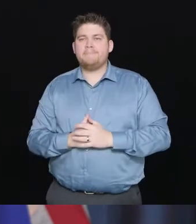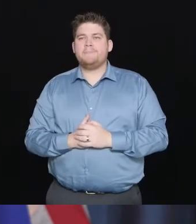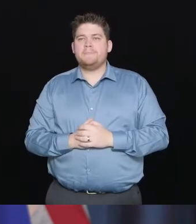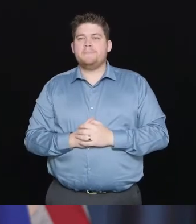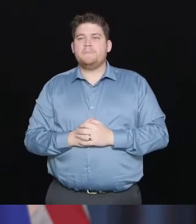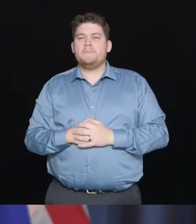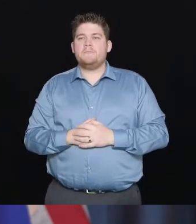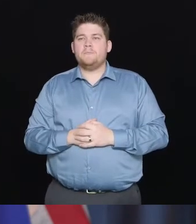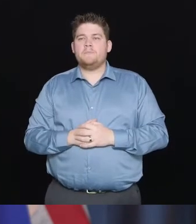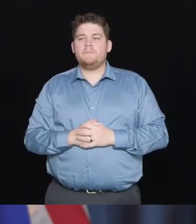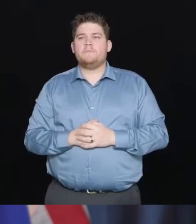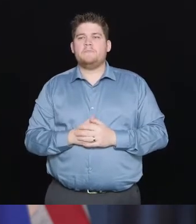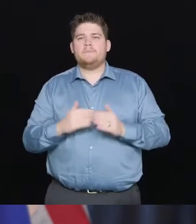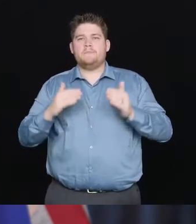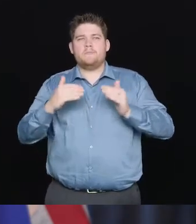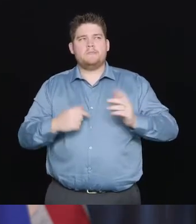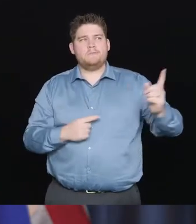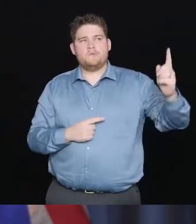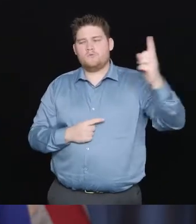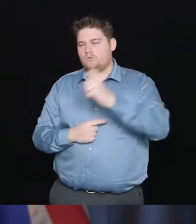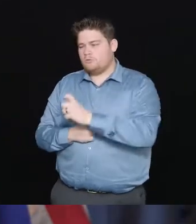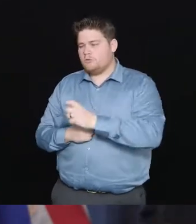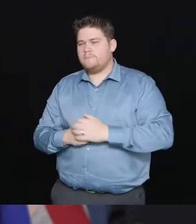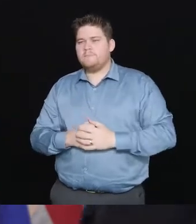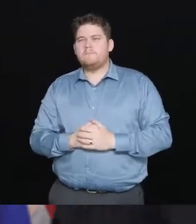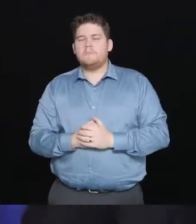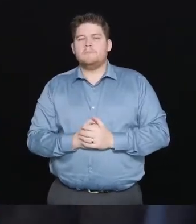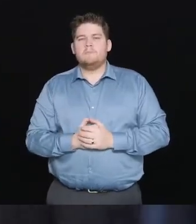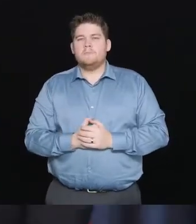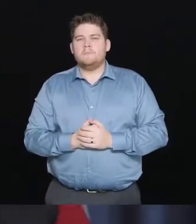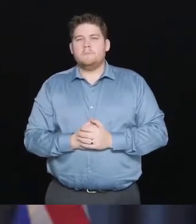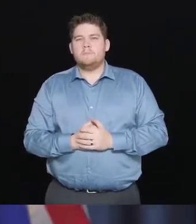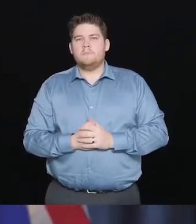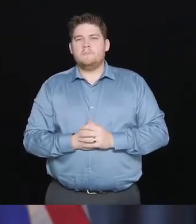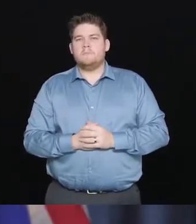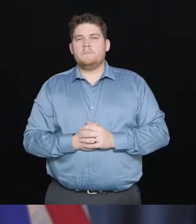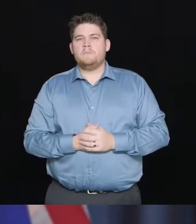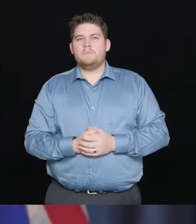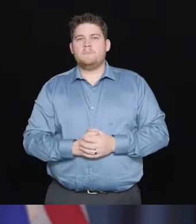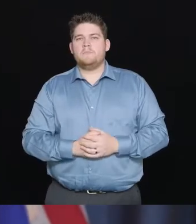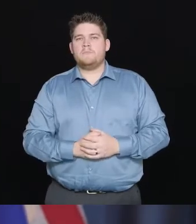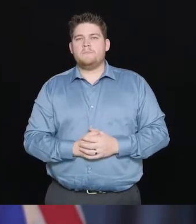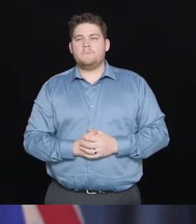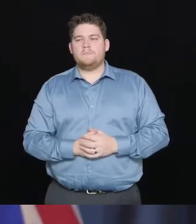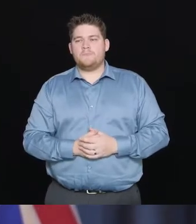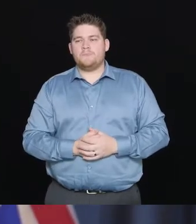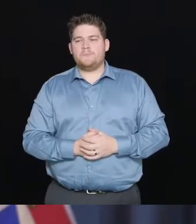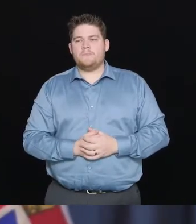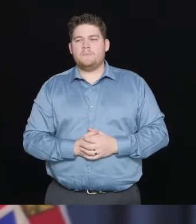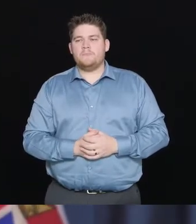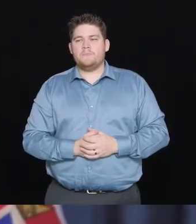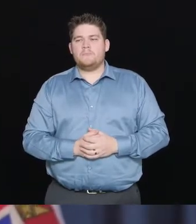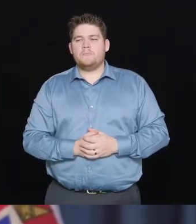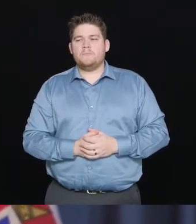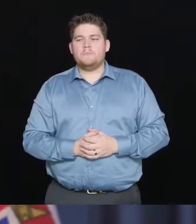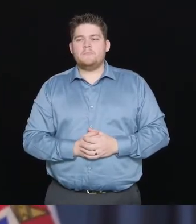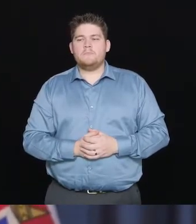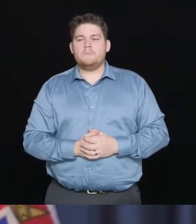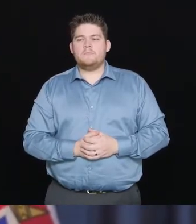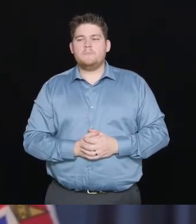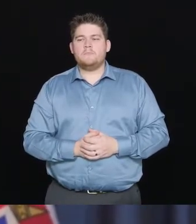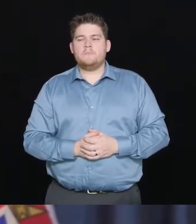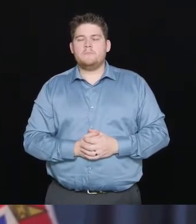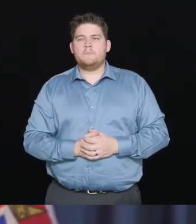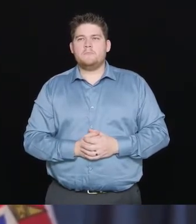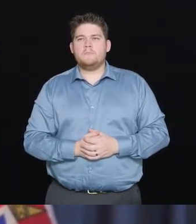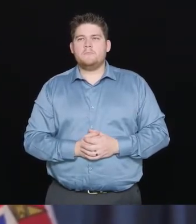Health Minister Dix. You said a while ago that you would update us on medical supplies when they got